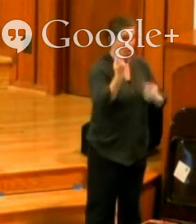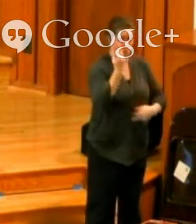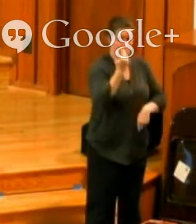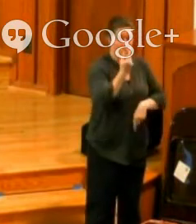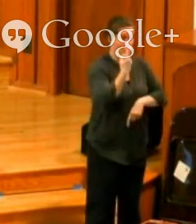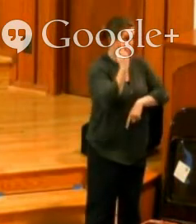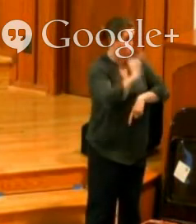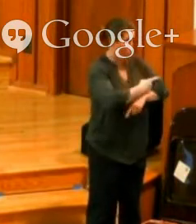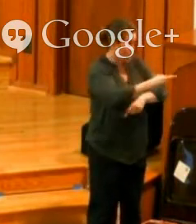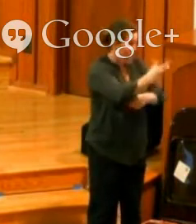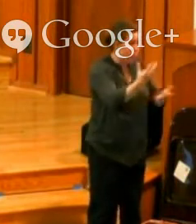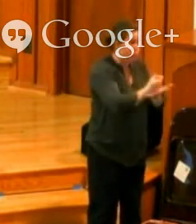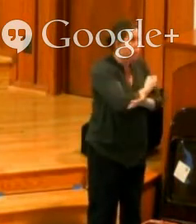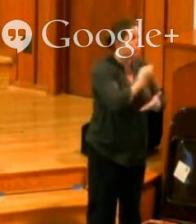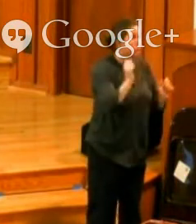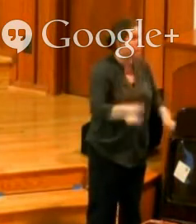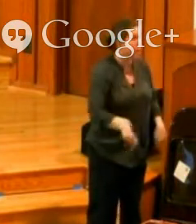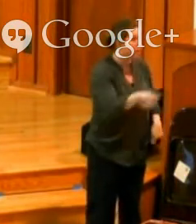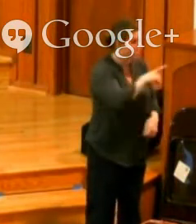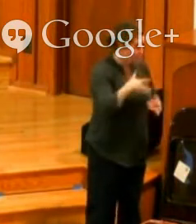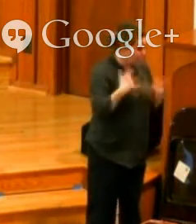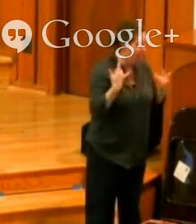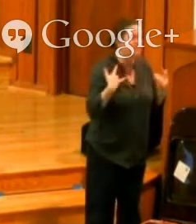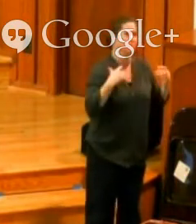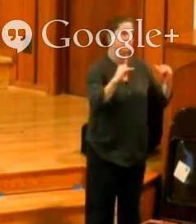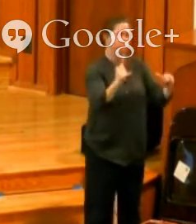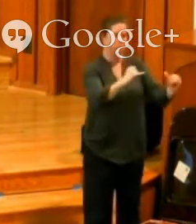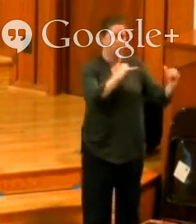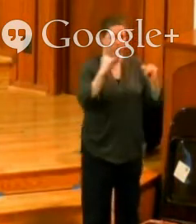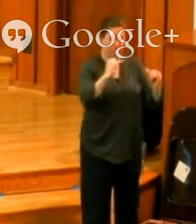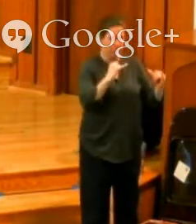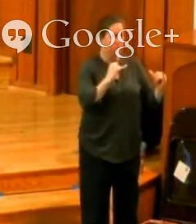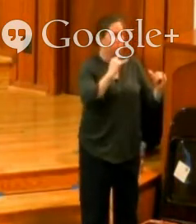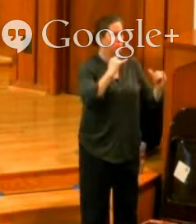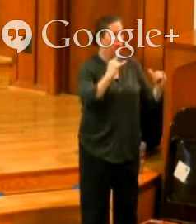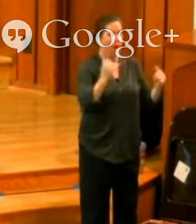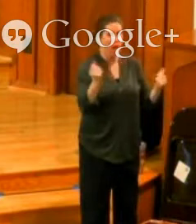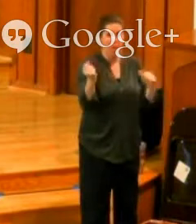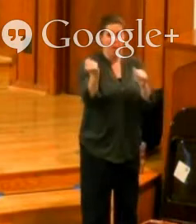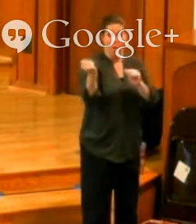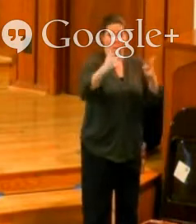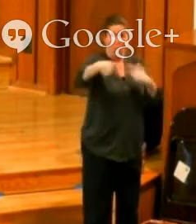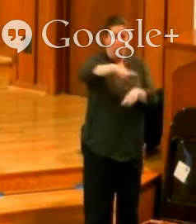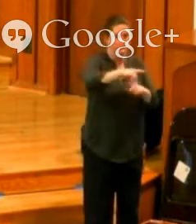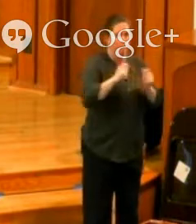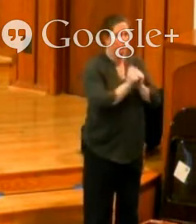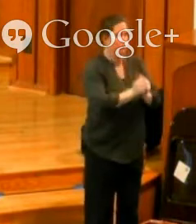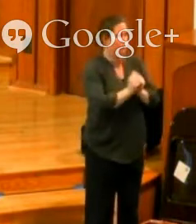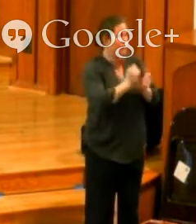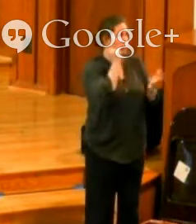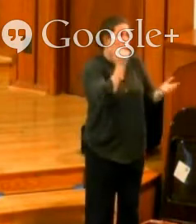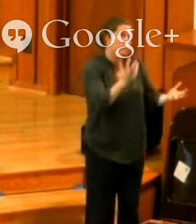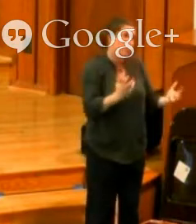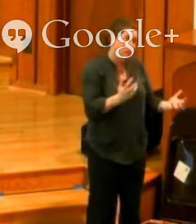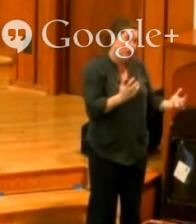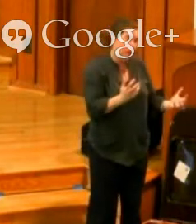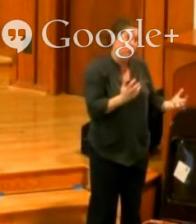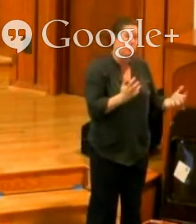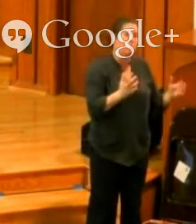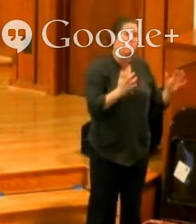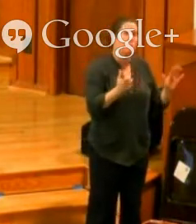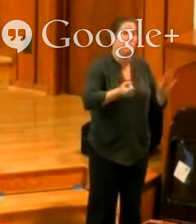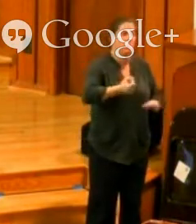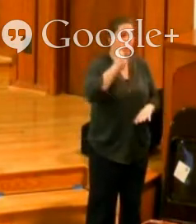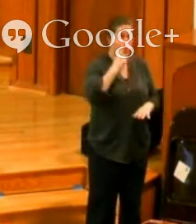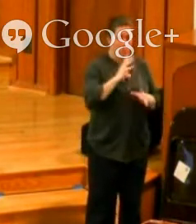everlasting kingdom? Amen. And I can see that, and I'm excited too. And I'm excited that we can all be there together if we desire. And that's why we talked